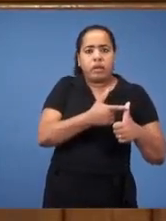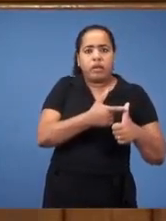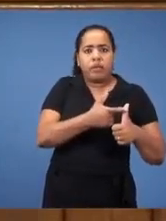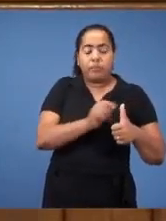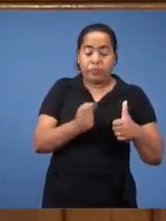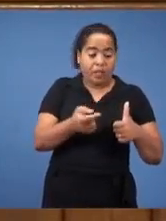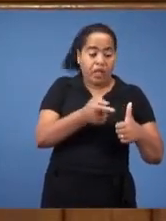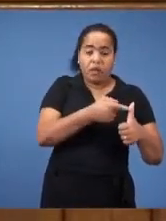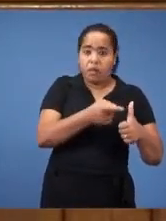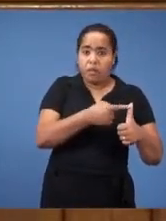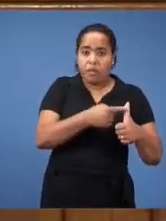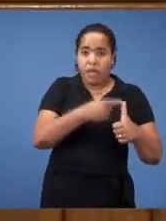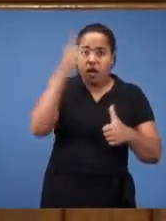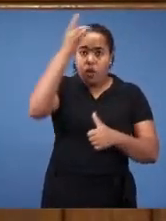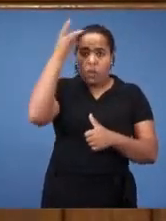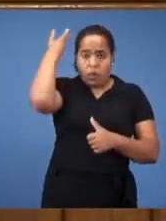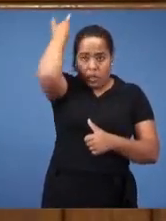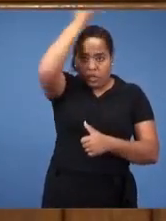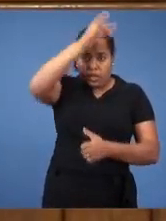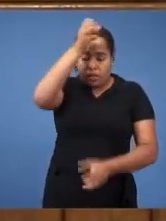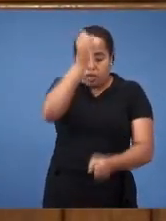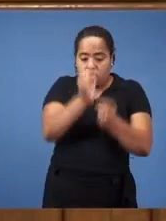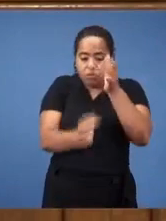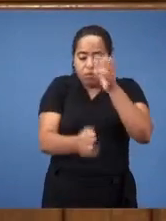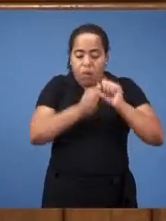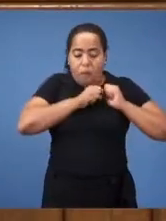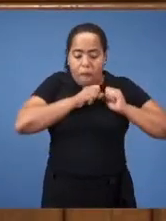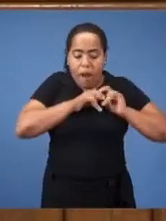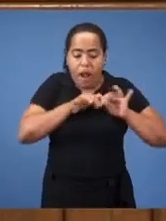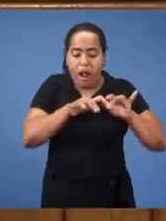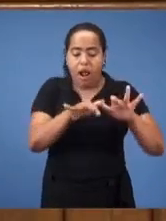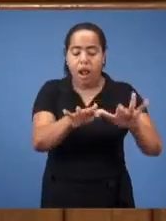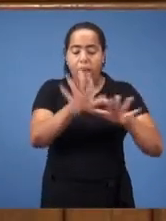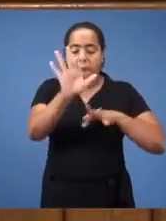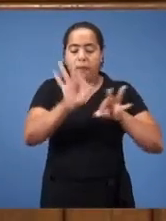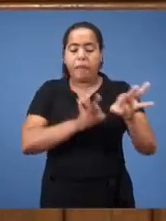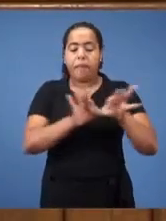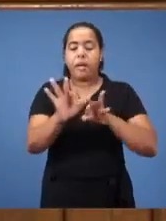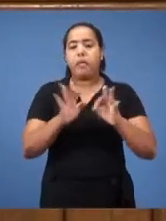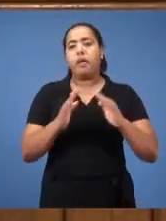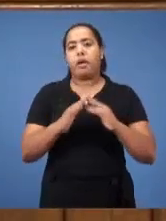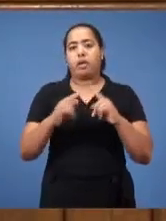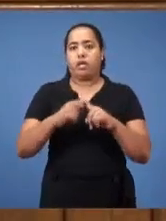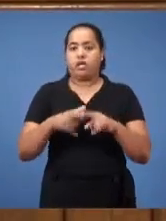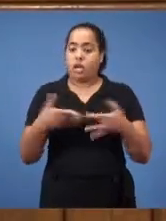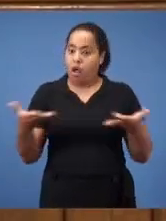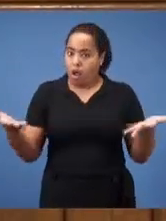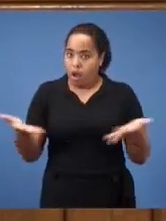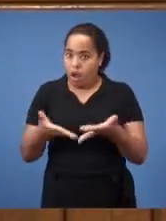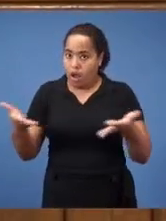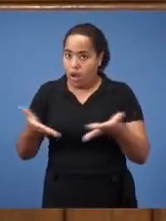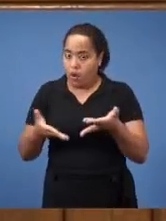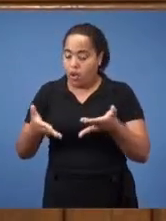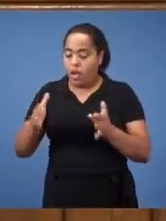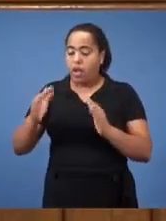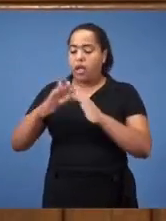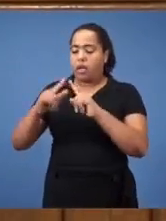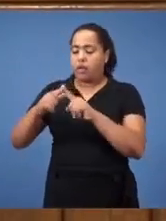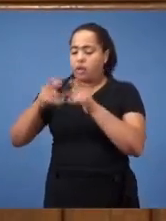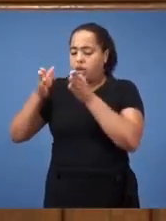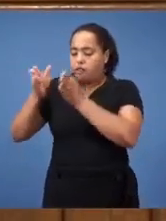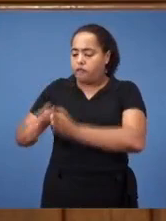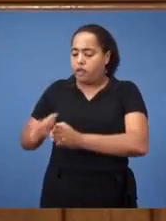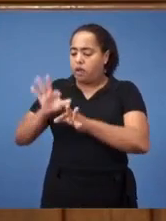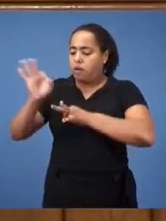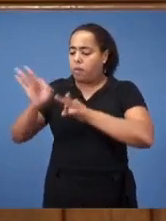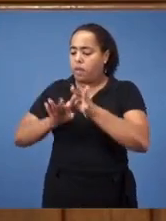one was the Holy Spirit being put out to prepare the church. And now, this now is the church